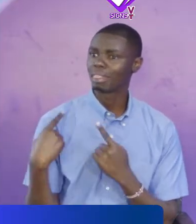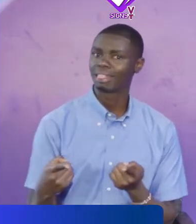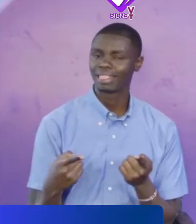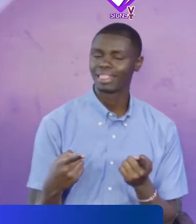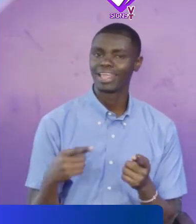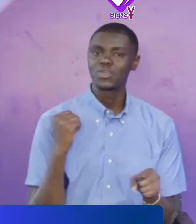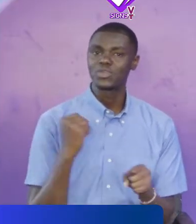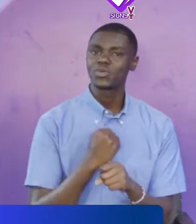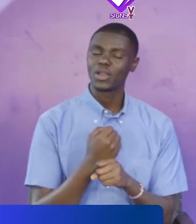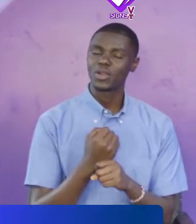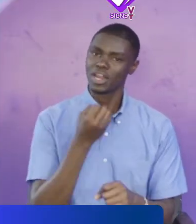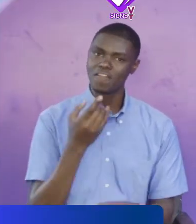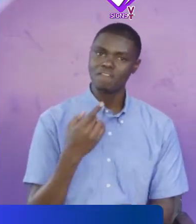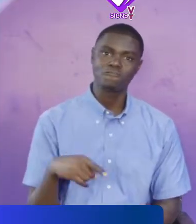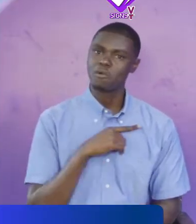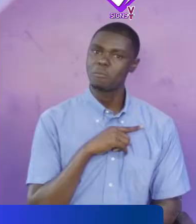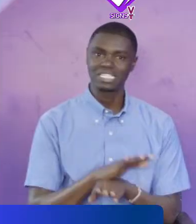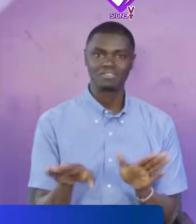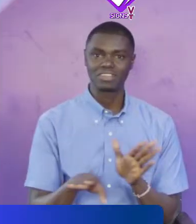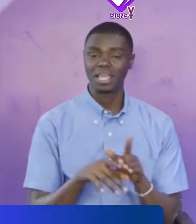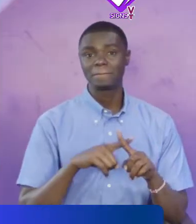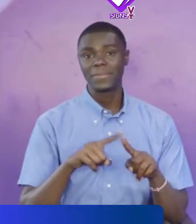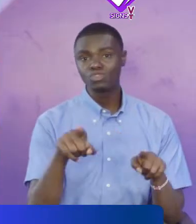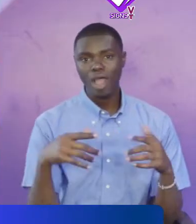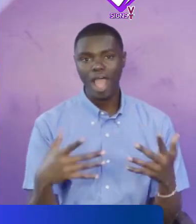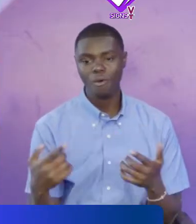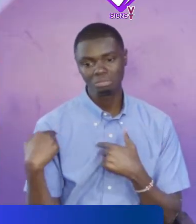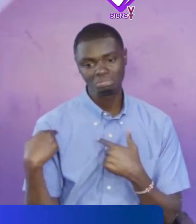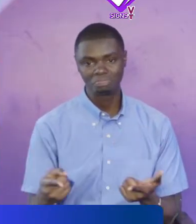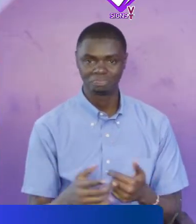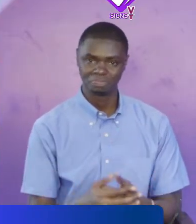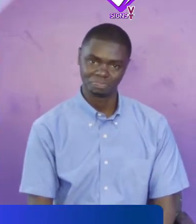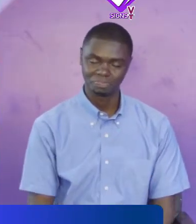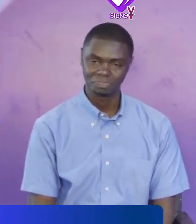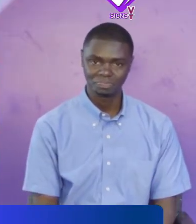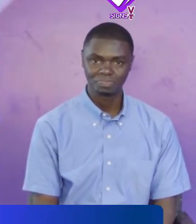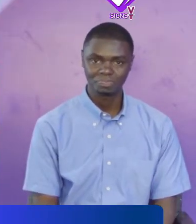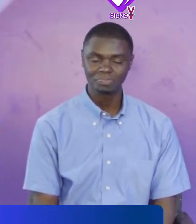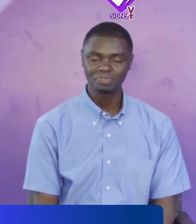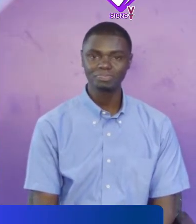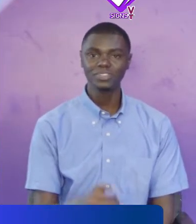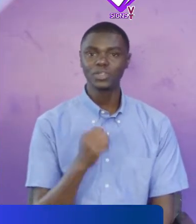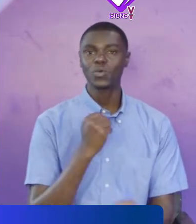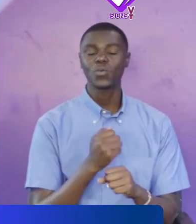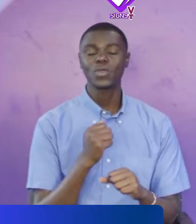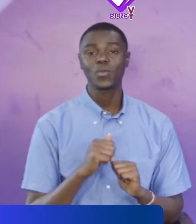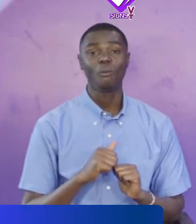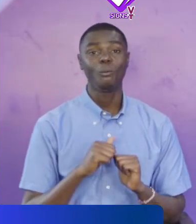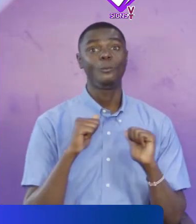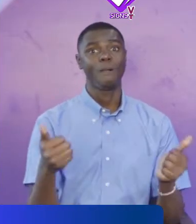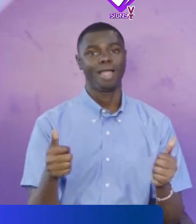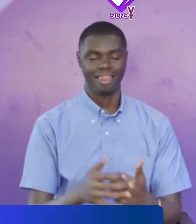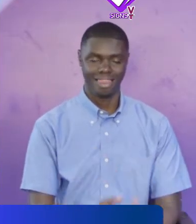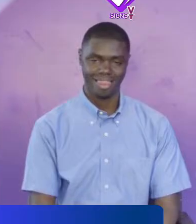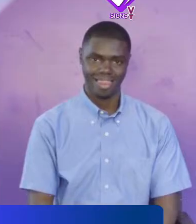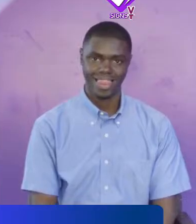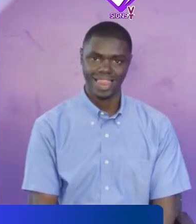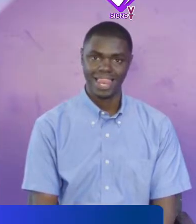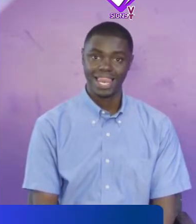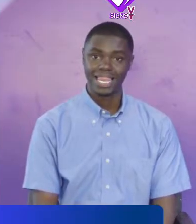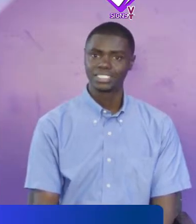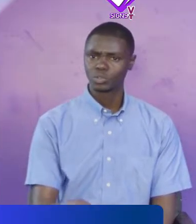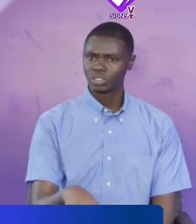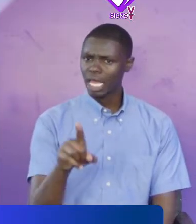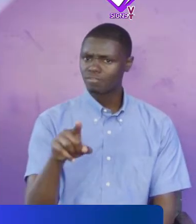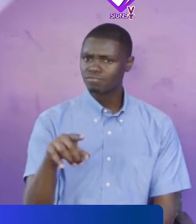bill. But how have you been, and greet our viewers this morning? Yes. Yeah. We are doing well as an office. All right. Yeah. Yourself, how have you been?